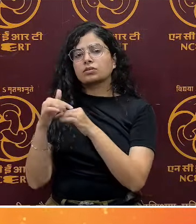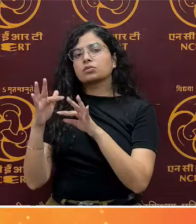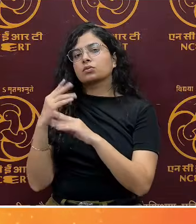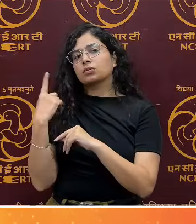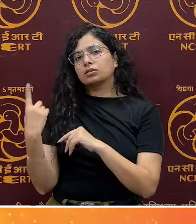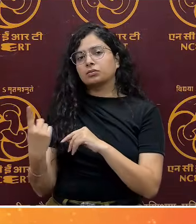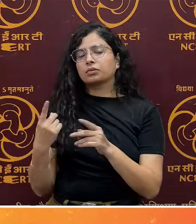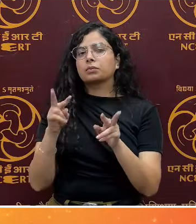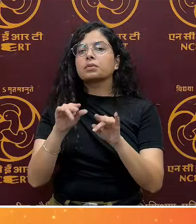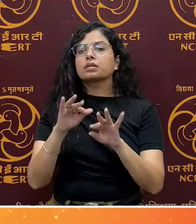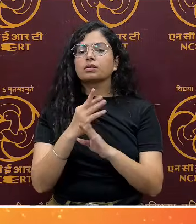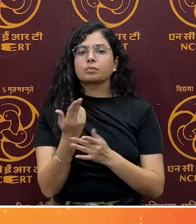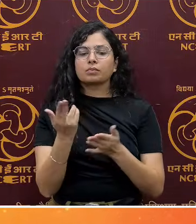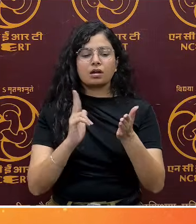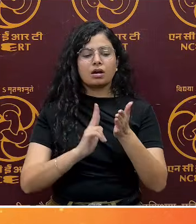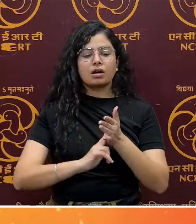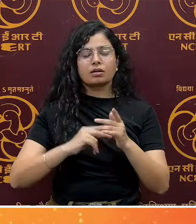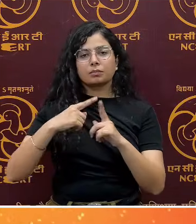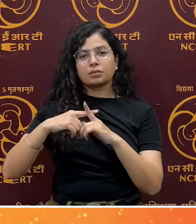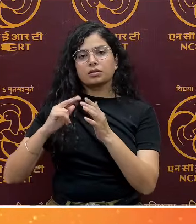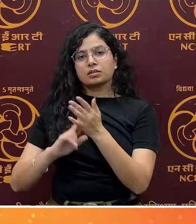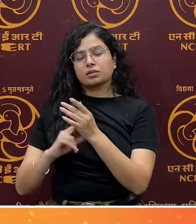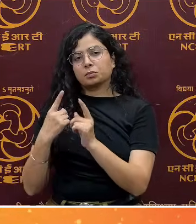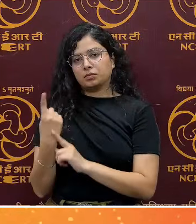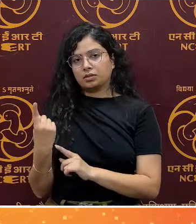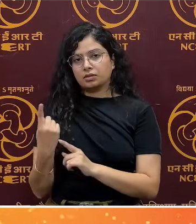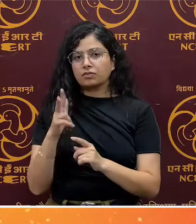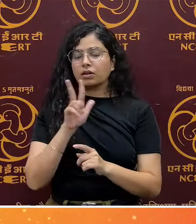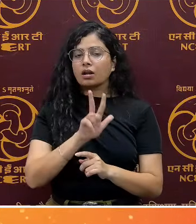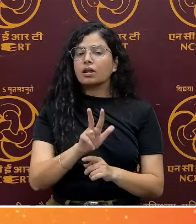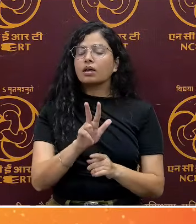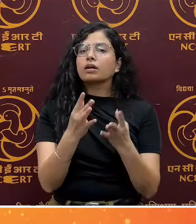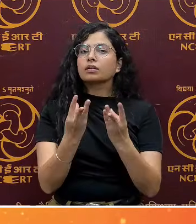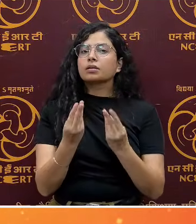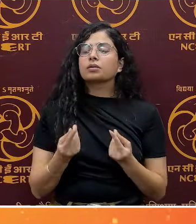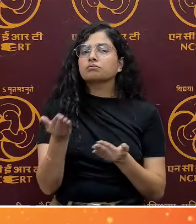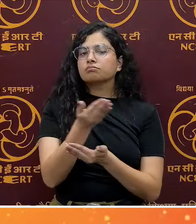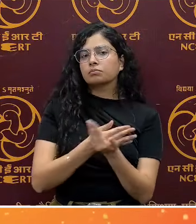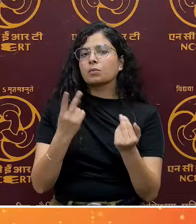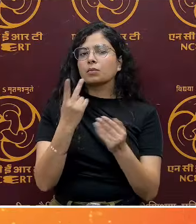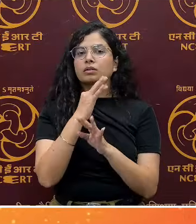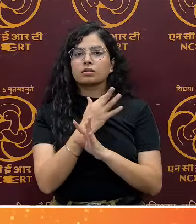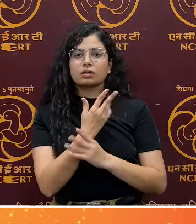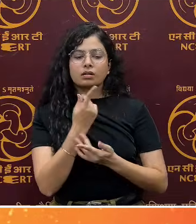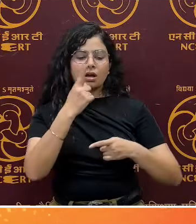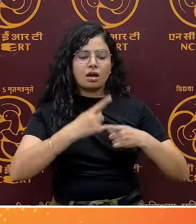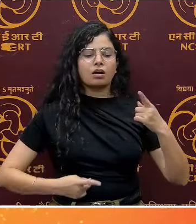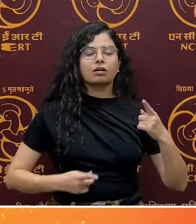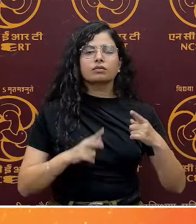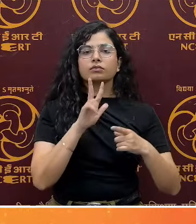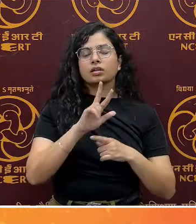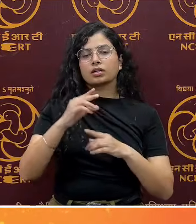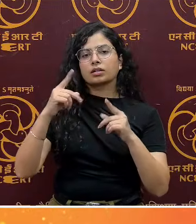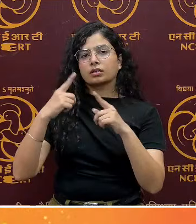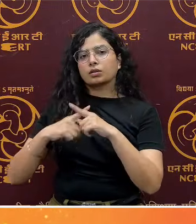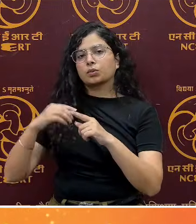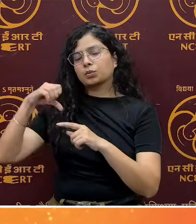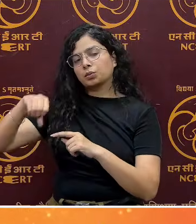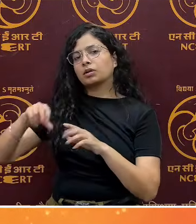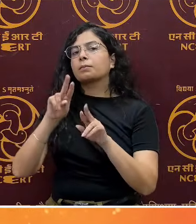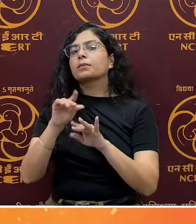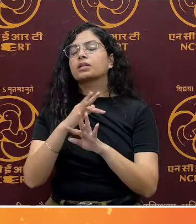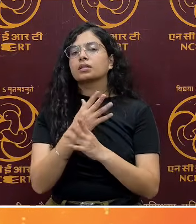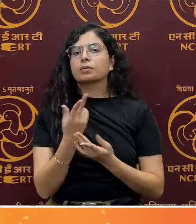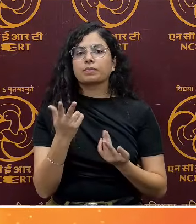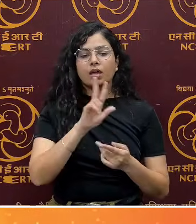into n plus 1. For 8 numbers, we have also seen half of 8 into 9, that is 8 into 8 plus